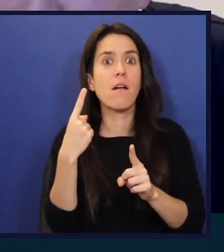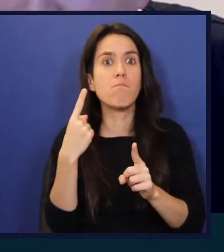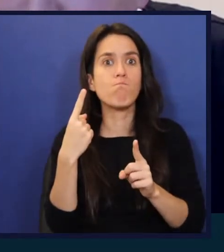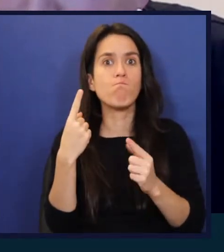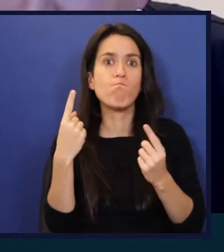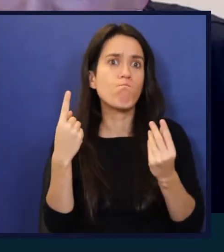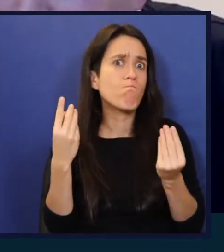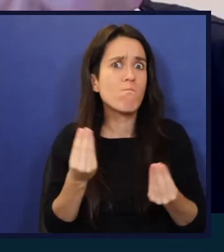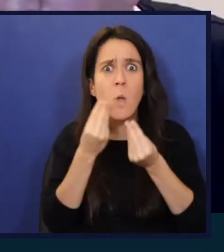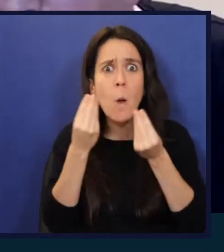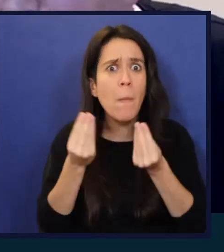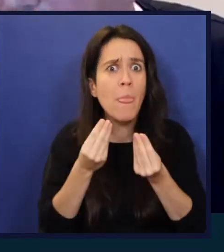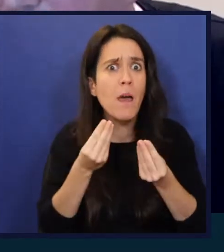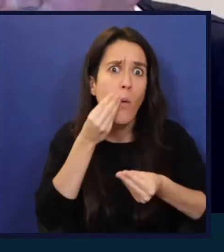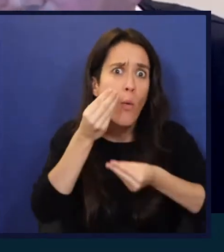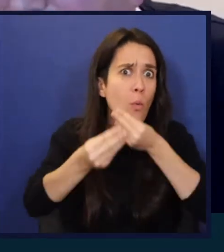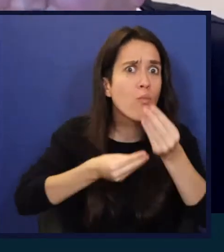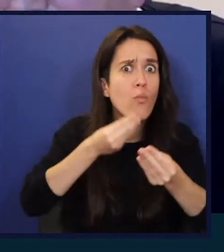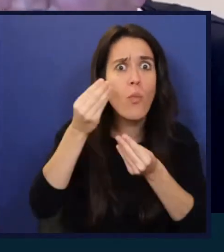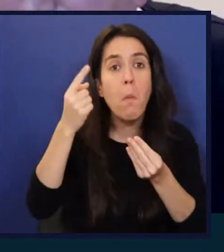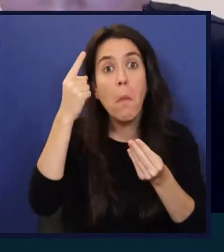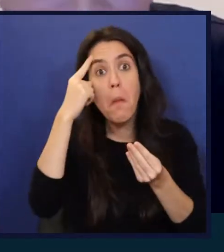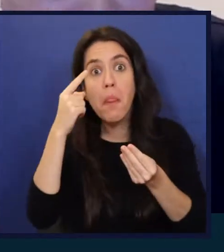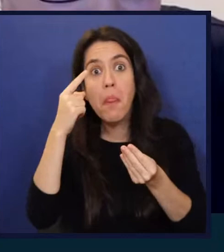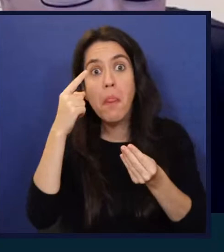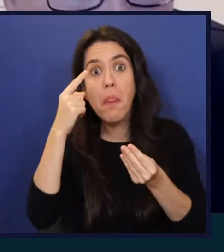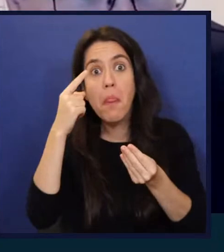to tell us on the roadmap, and that will be